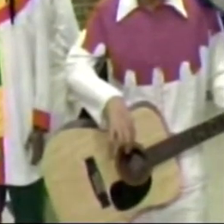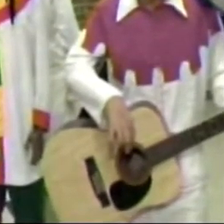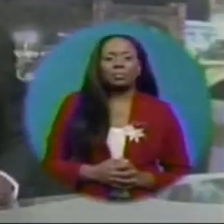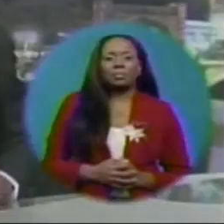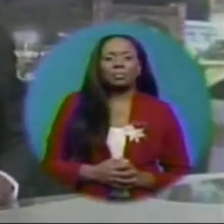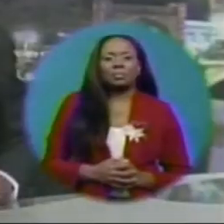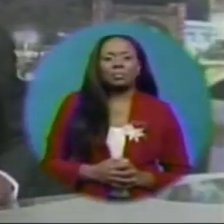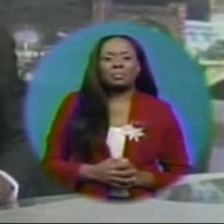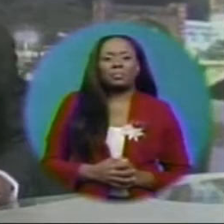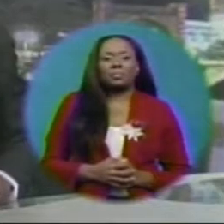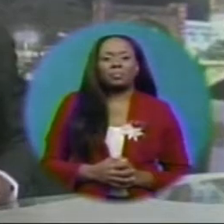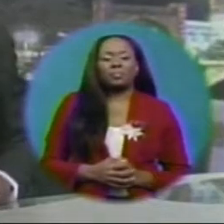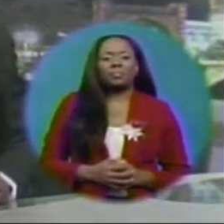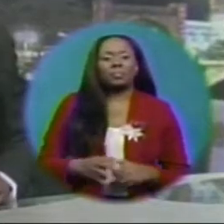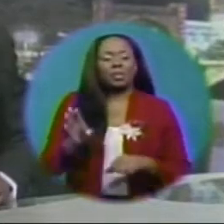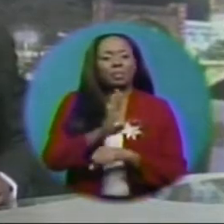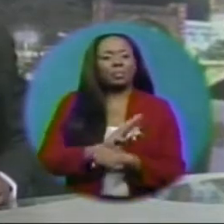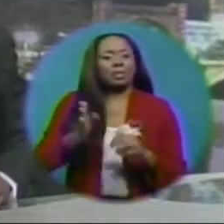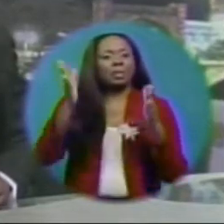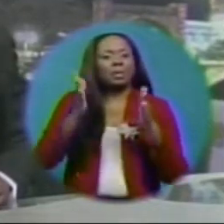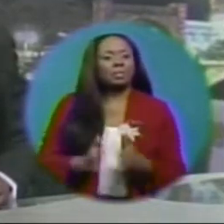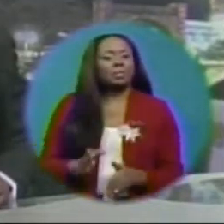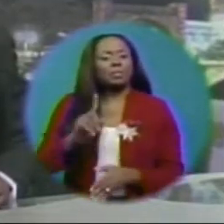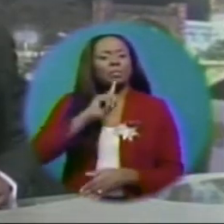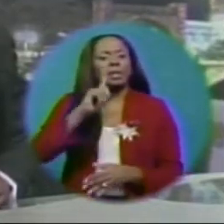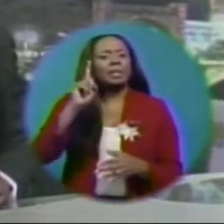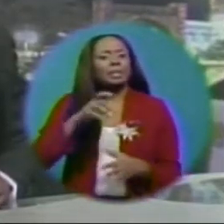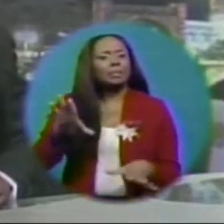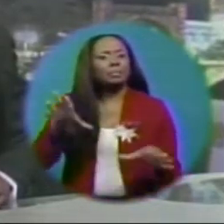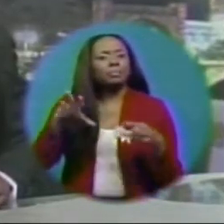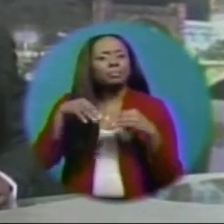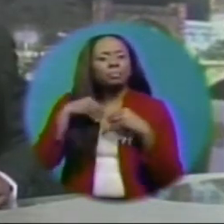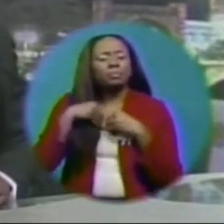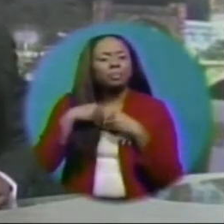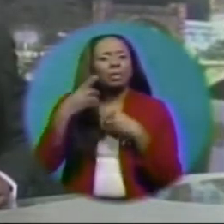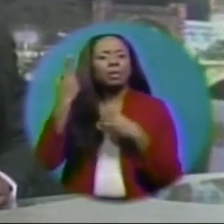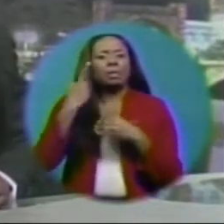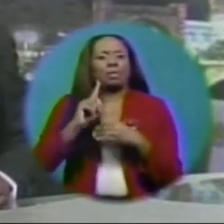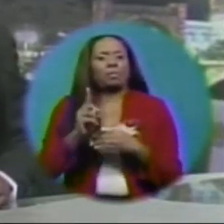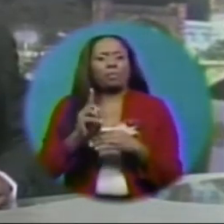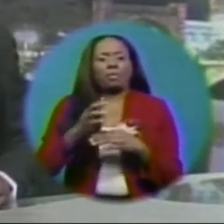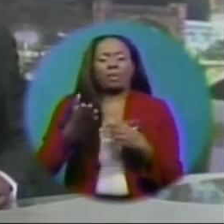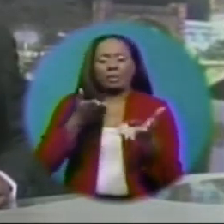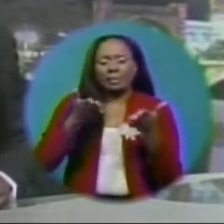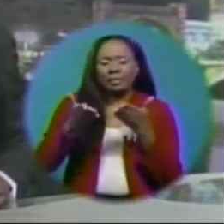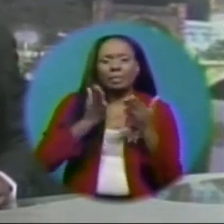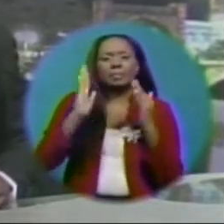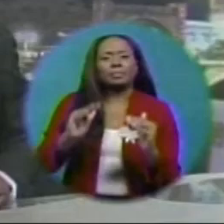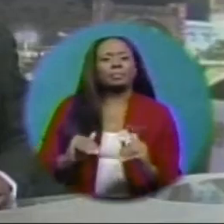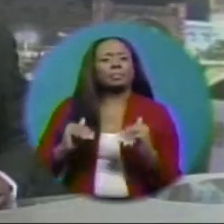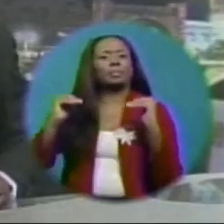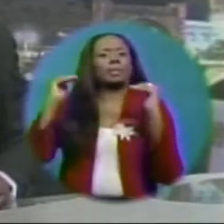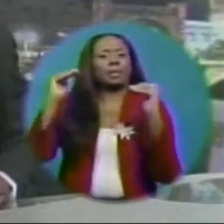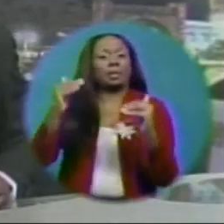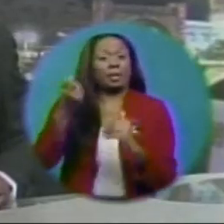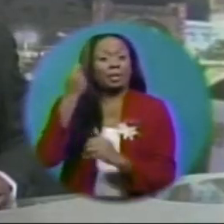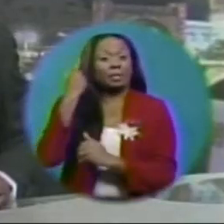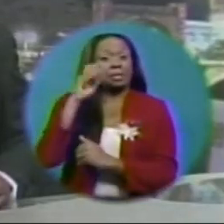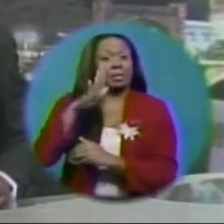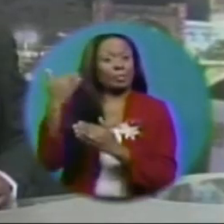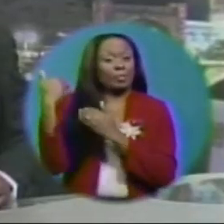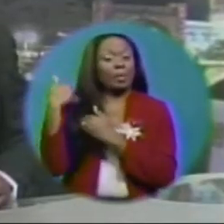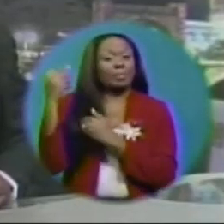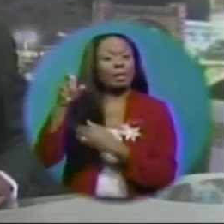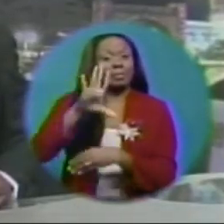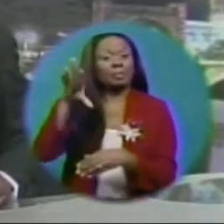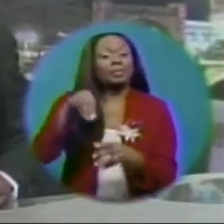do. Barbadians are being encouraged to embrace the move to raise productivity on the island and understand their individual responsibility to play